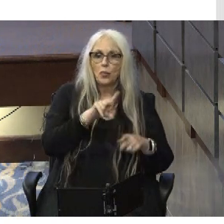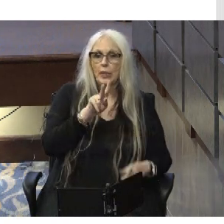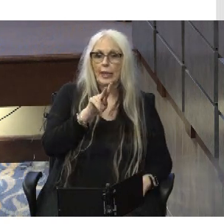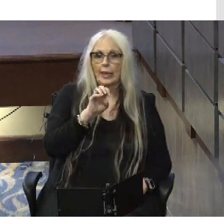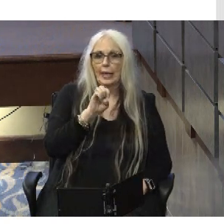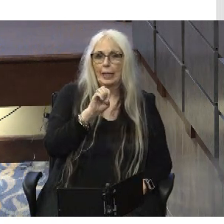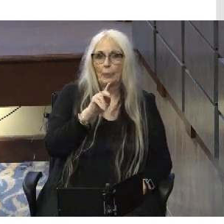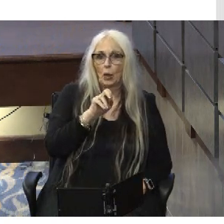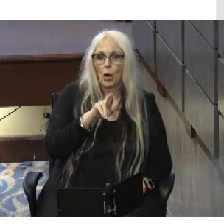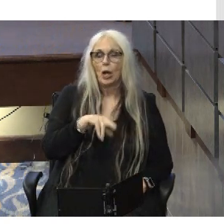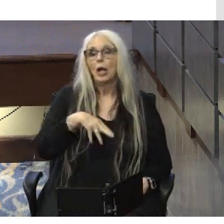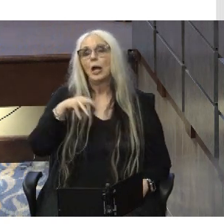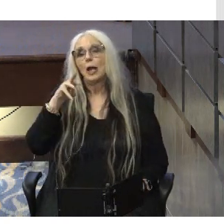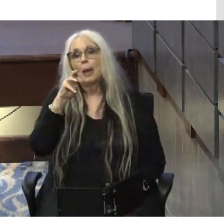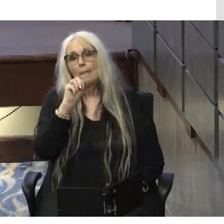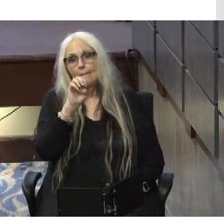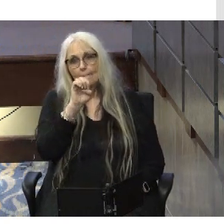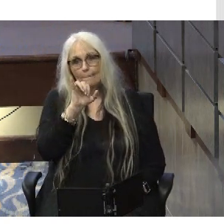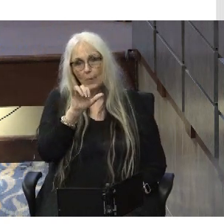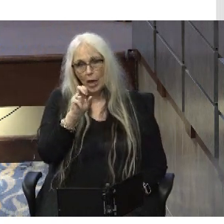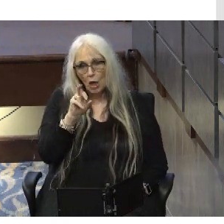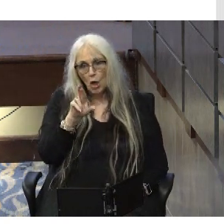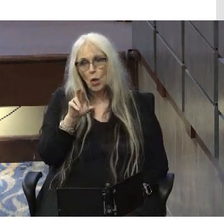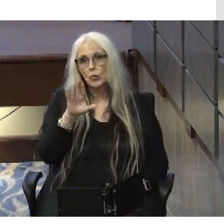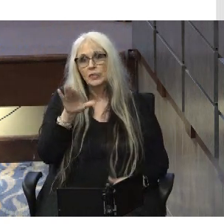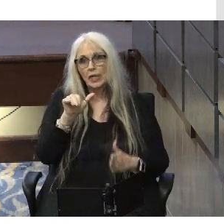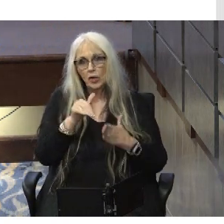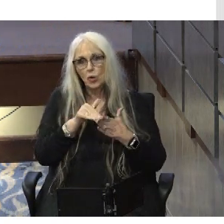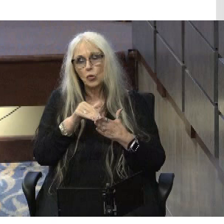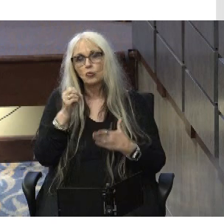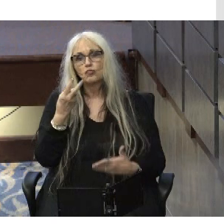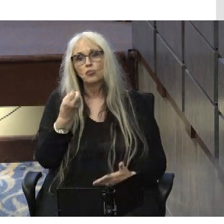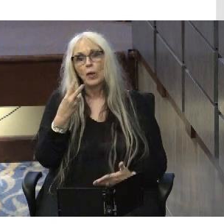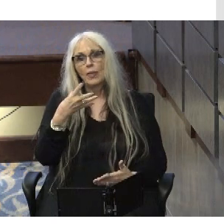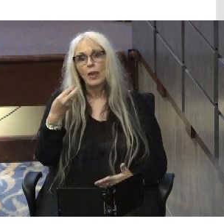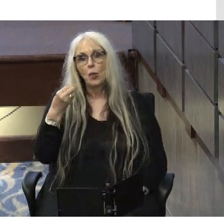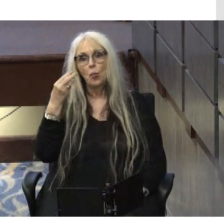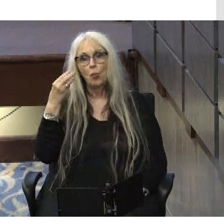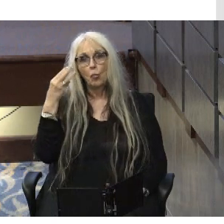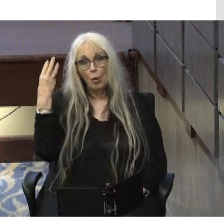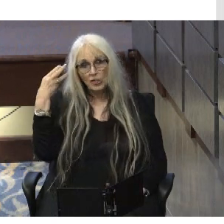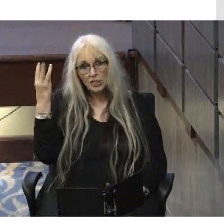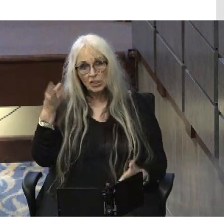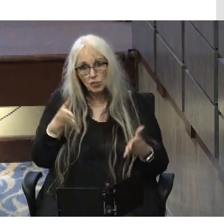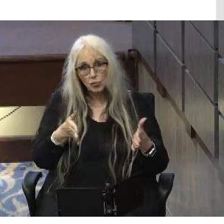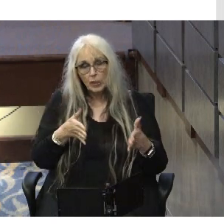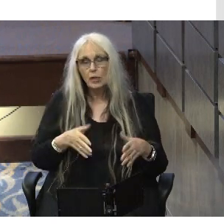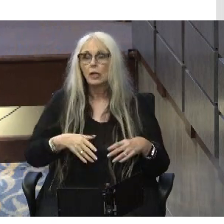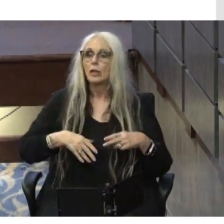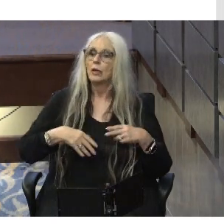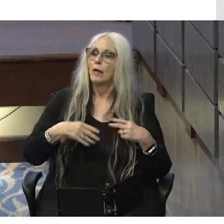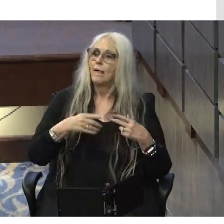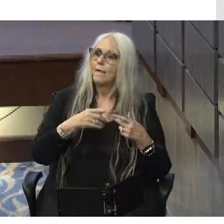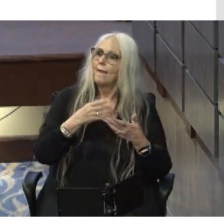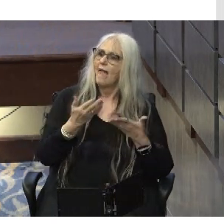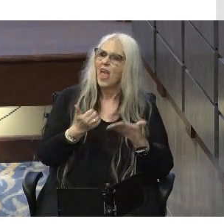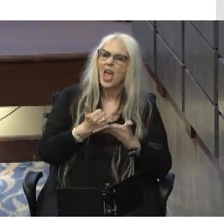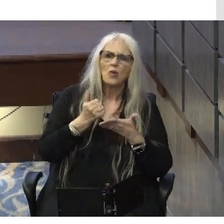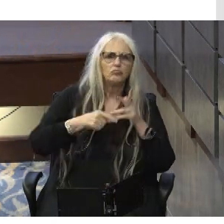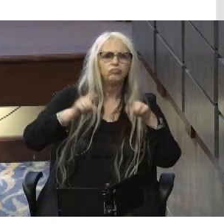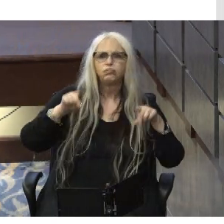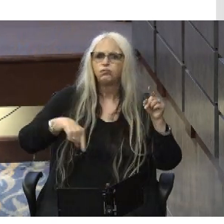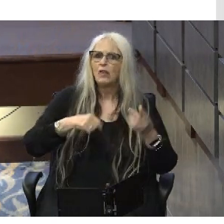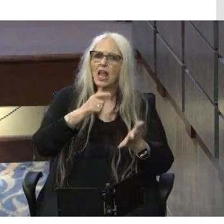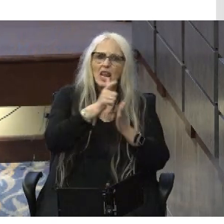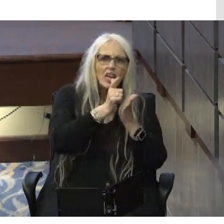the Meyer Center at 12th and Washington, which serves a myriad of services from legal and health to